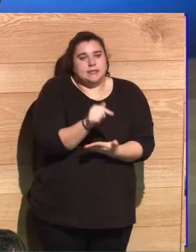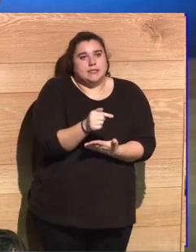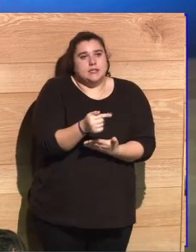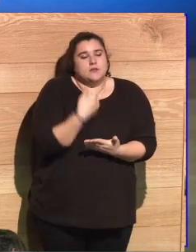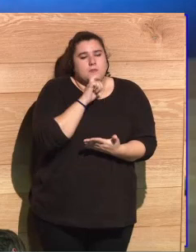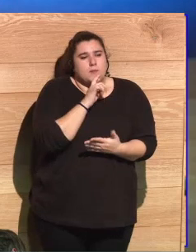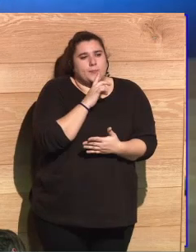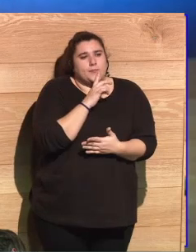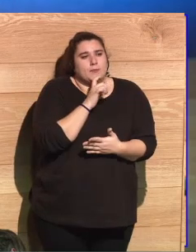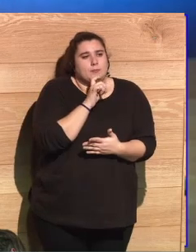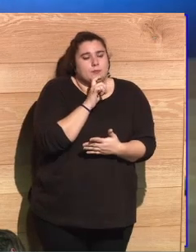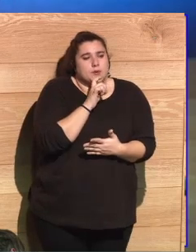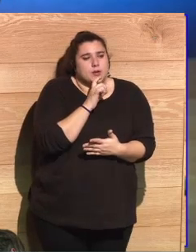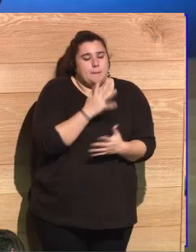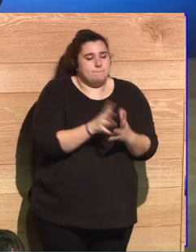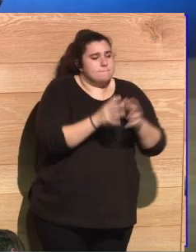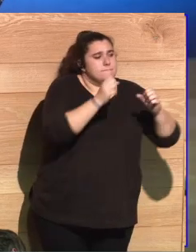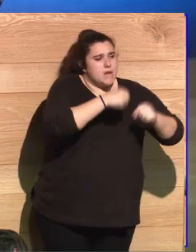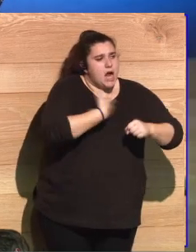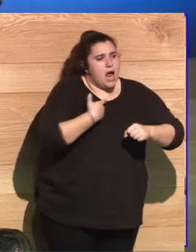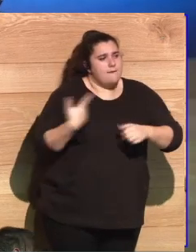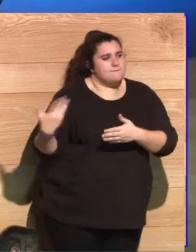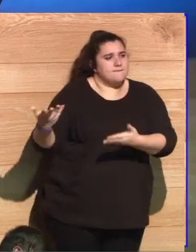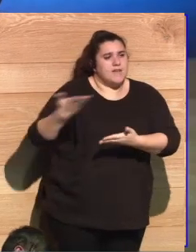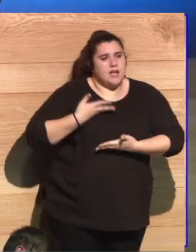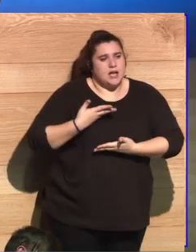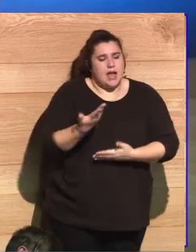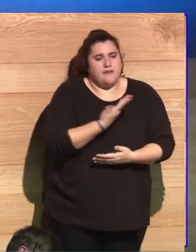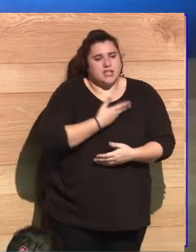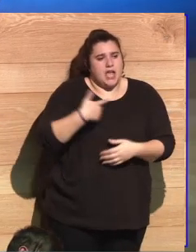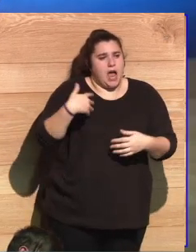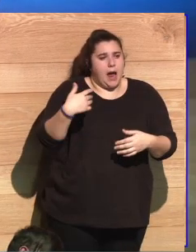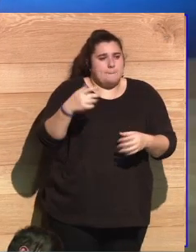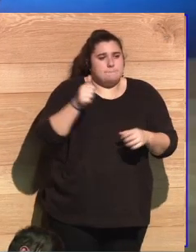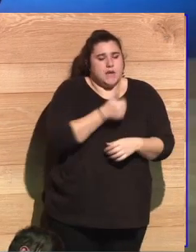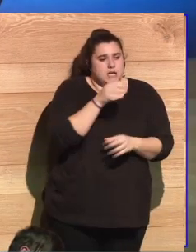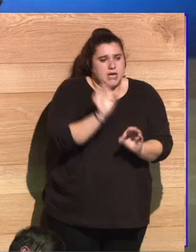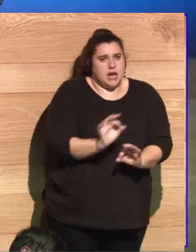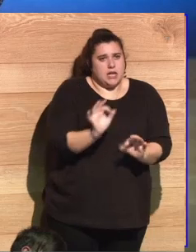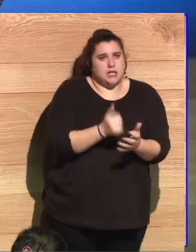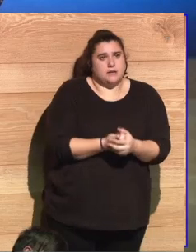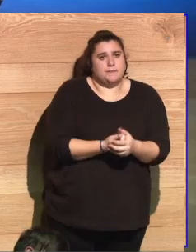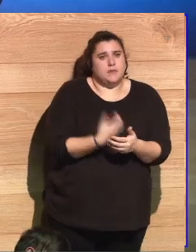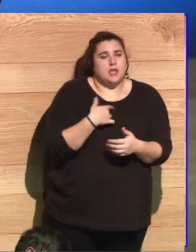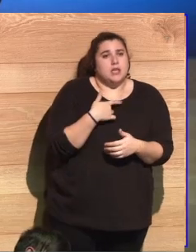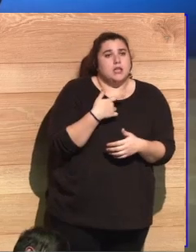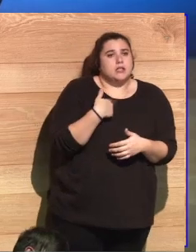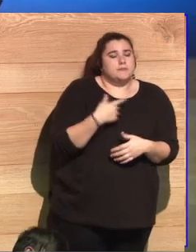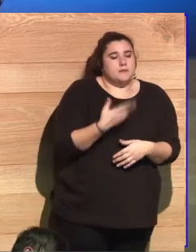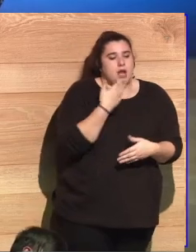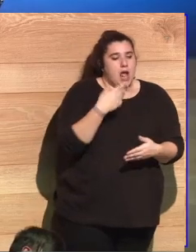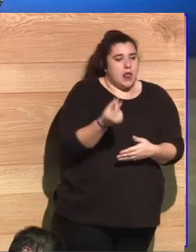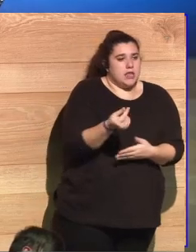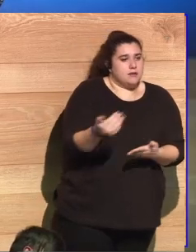Don't you get hit anymore. Peter, cuando tú estás en Portland y donas plasma. Peter, when you're in Portland, when you sold